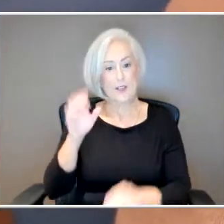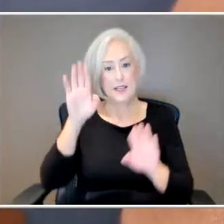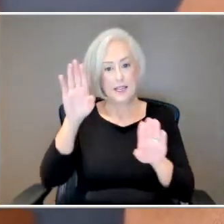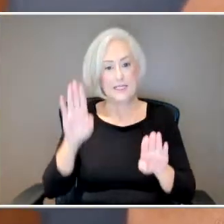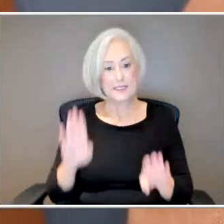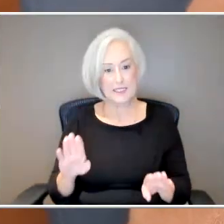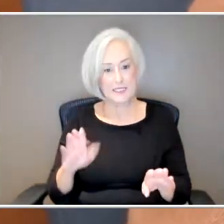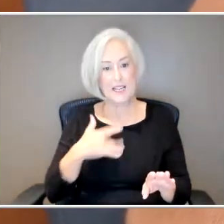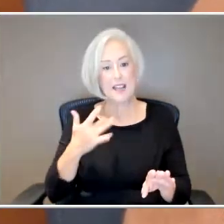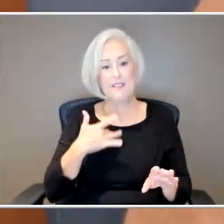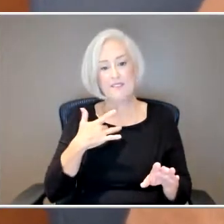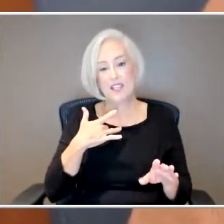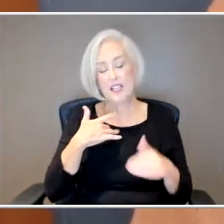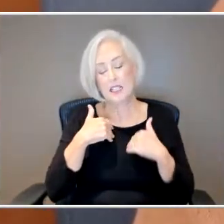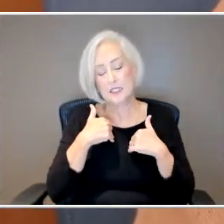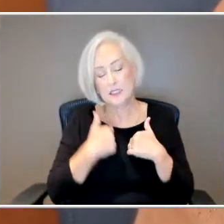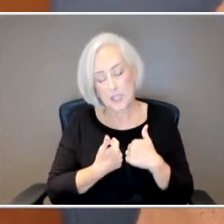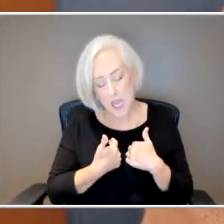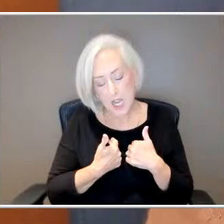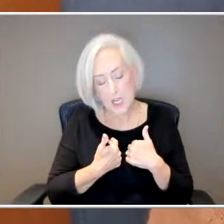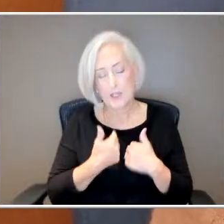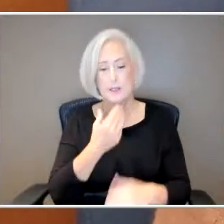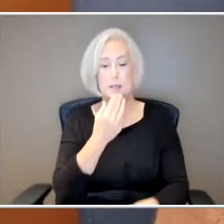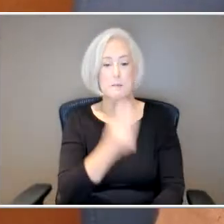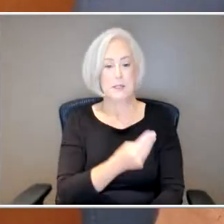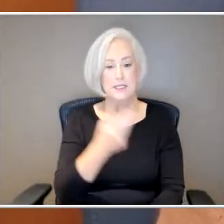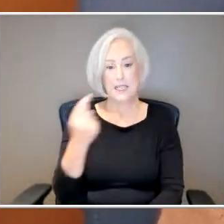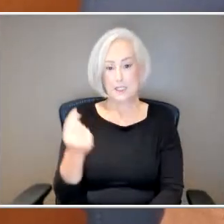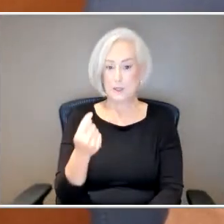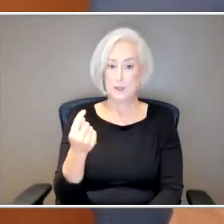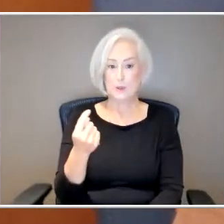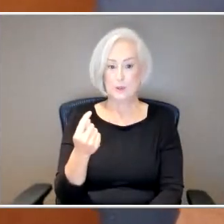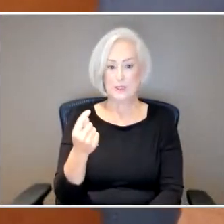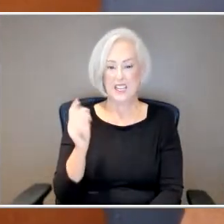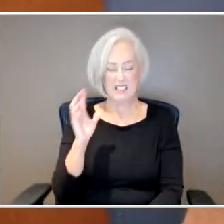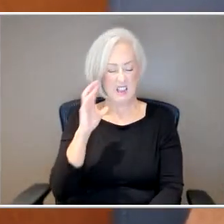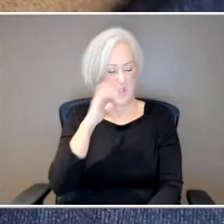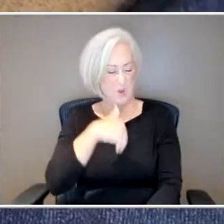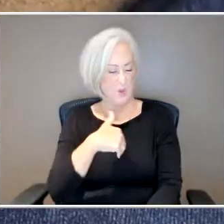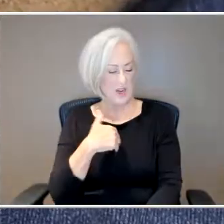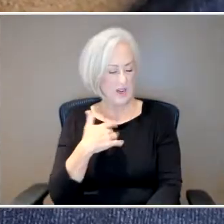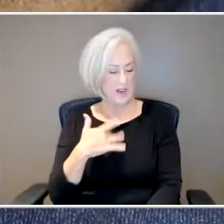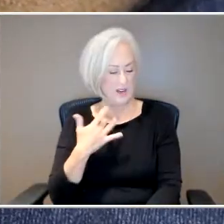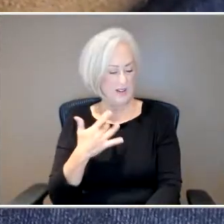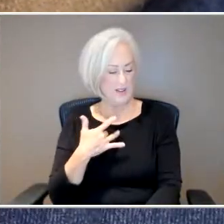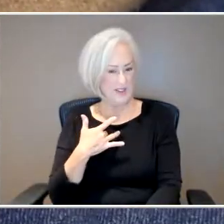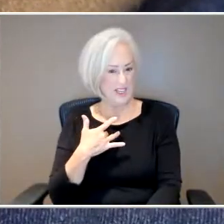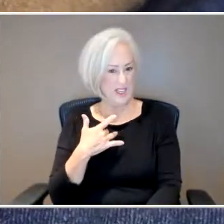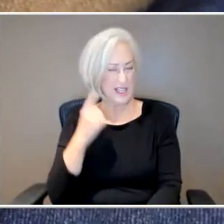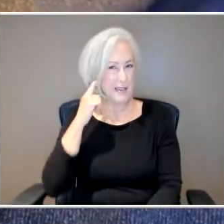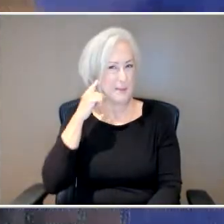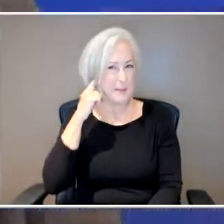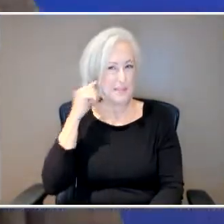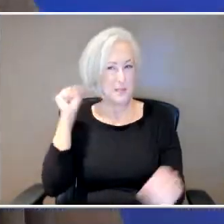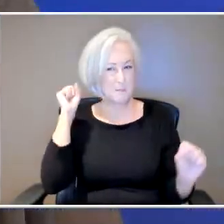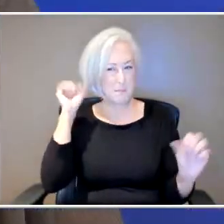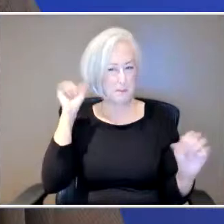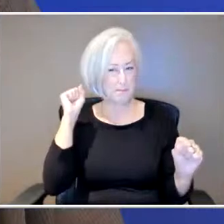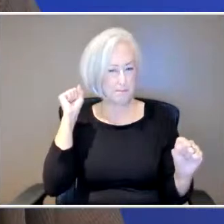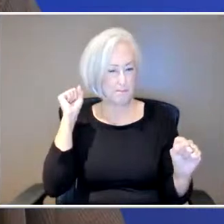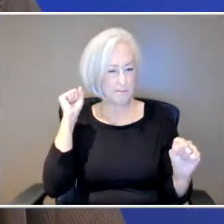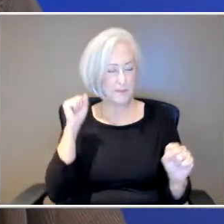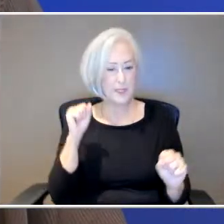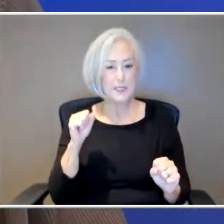then usually Monday and Tuesday I have weird side effects, like my ears are popped, and I have some breakouts